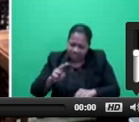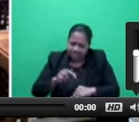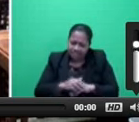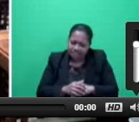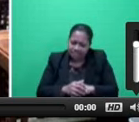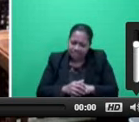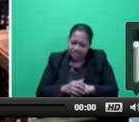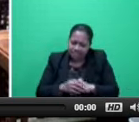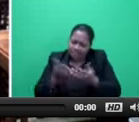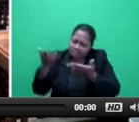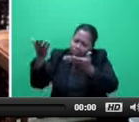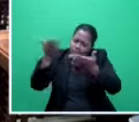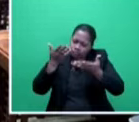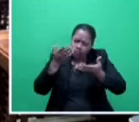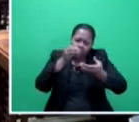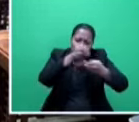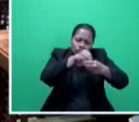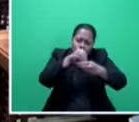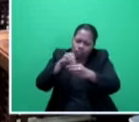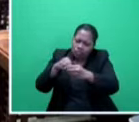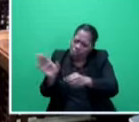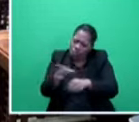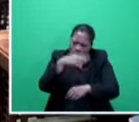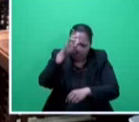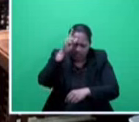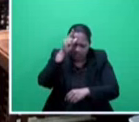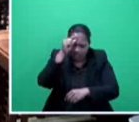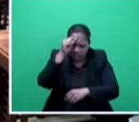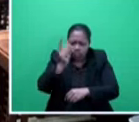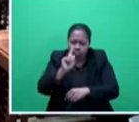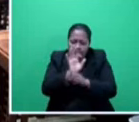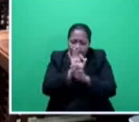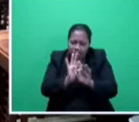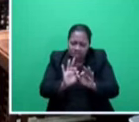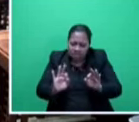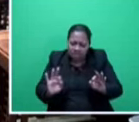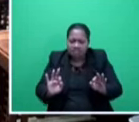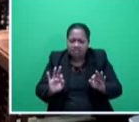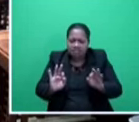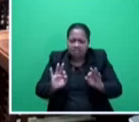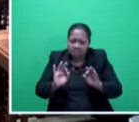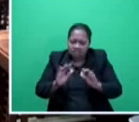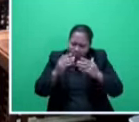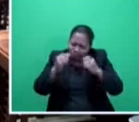Grant every Fijian peace, prosperity, and equal opportunity.